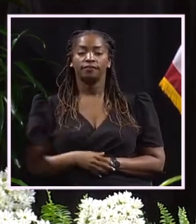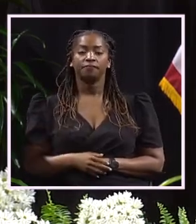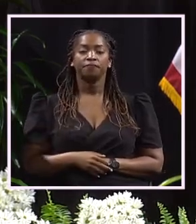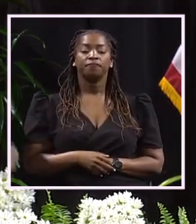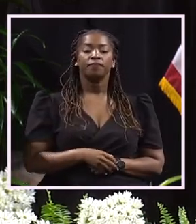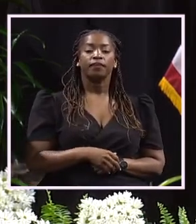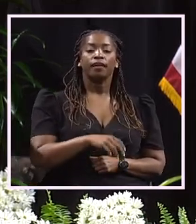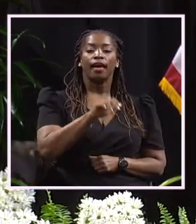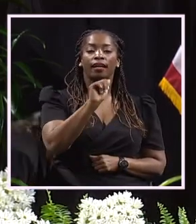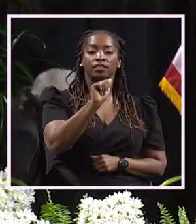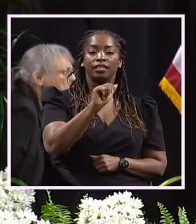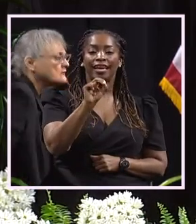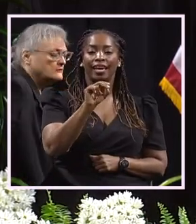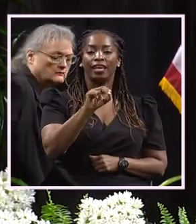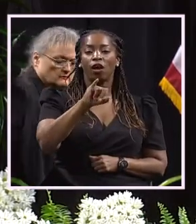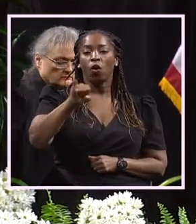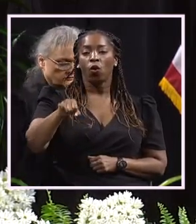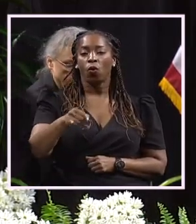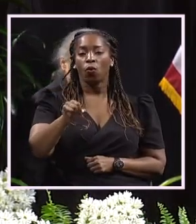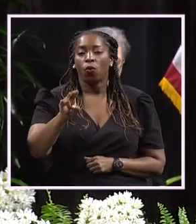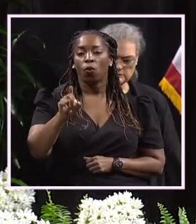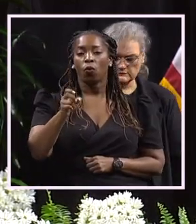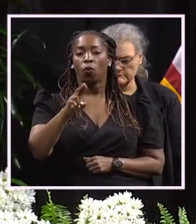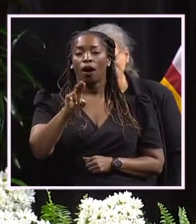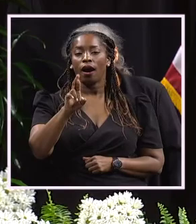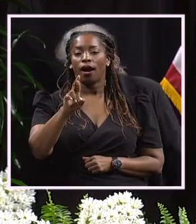Angelica M. Juarez.